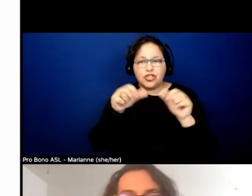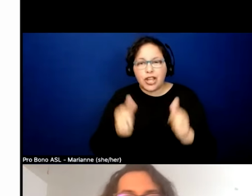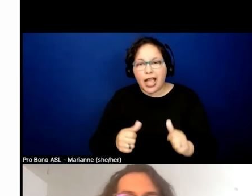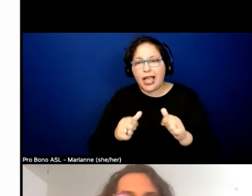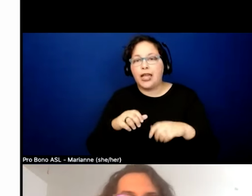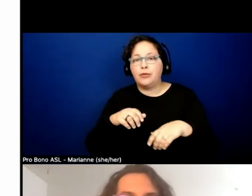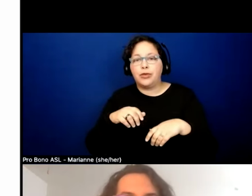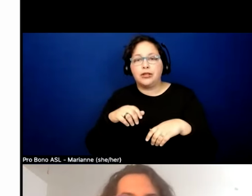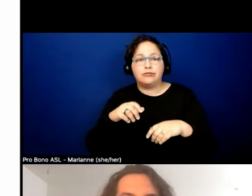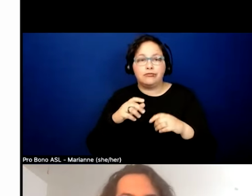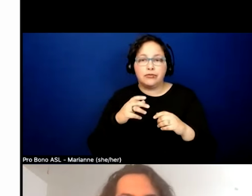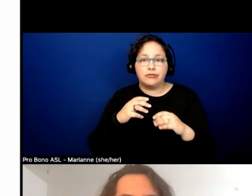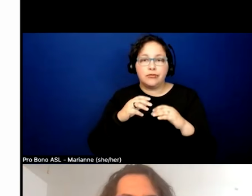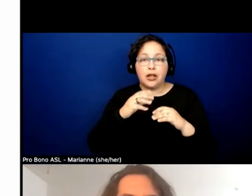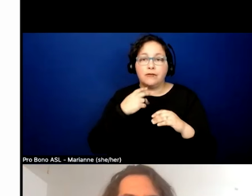panning.